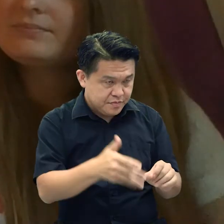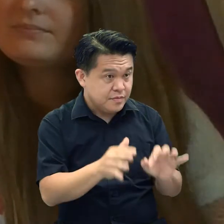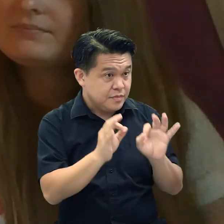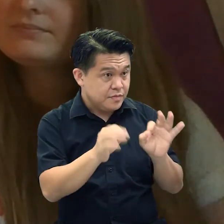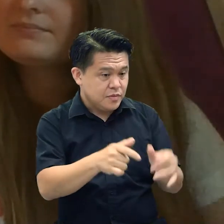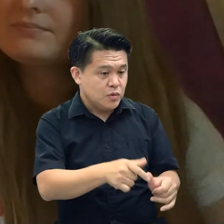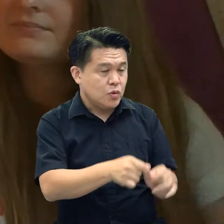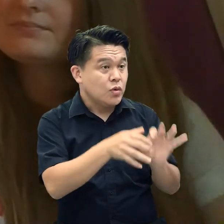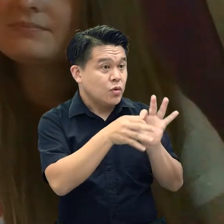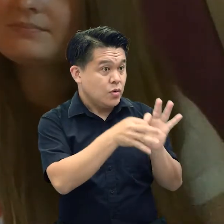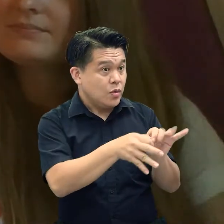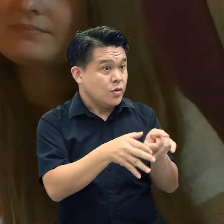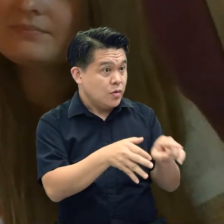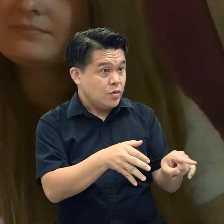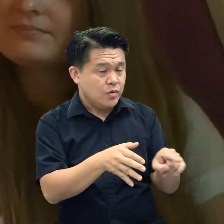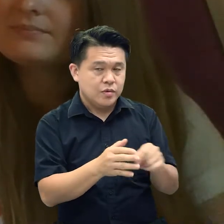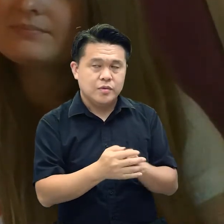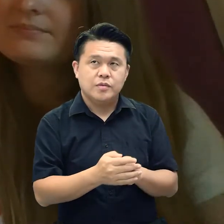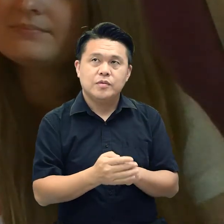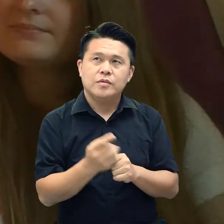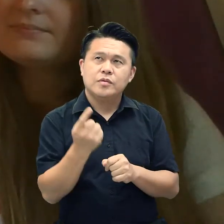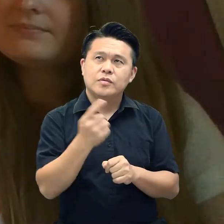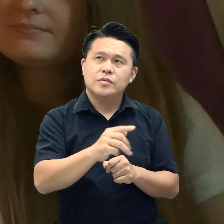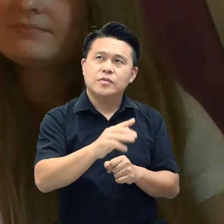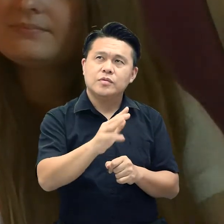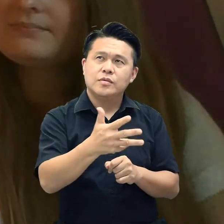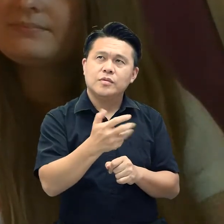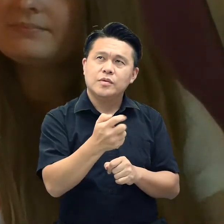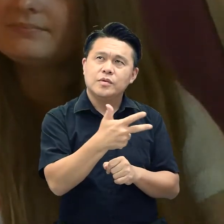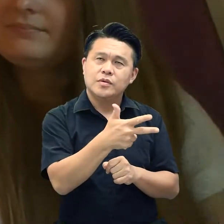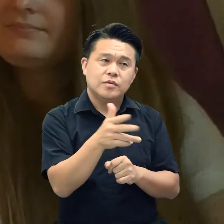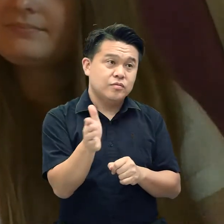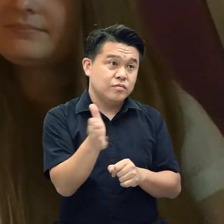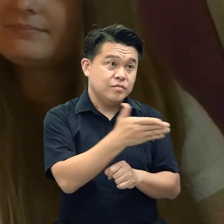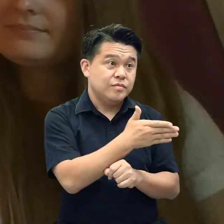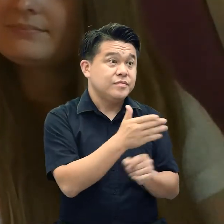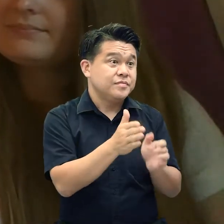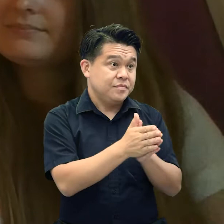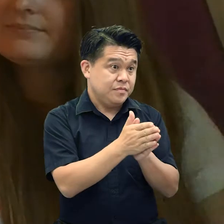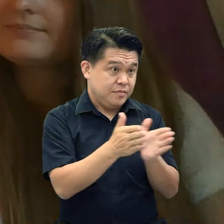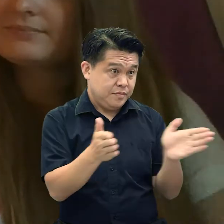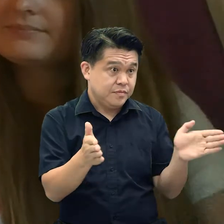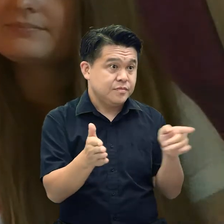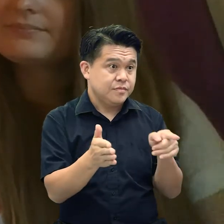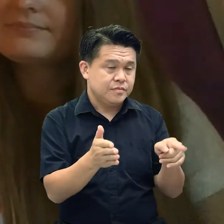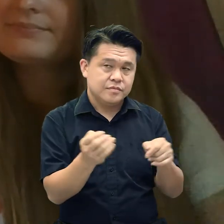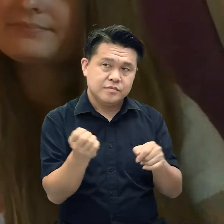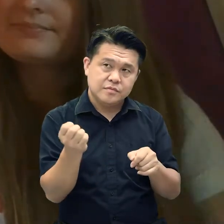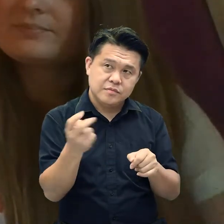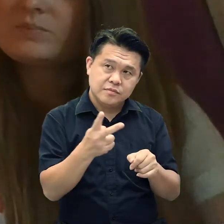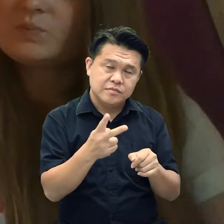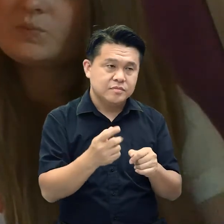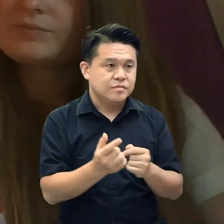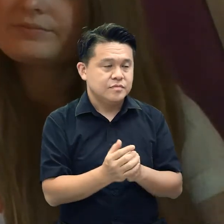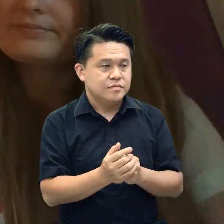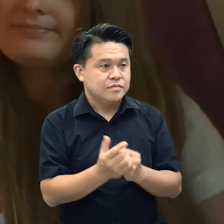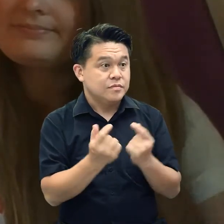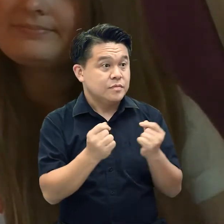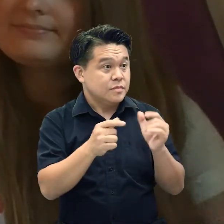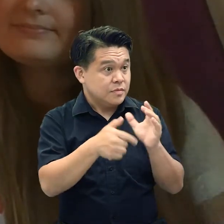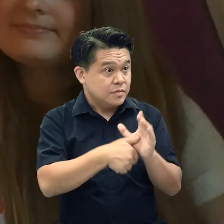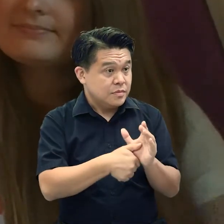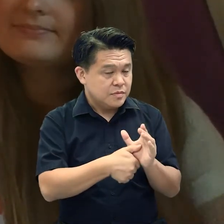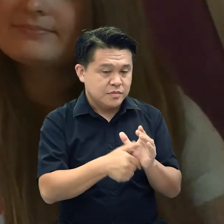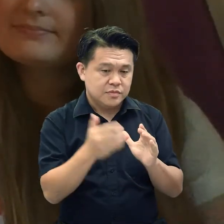of the anti-discrimination laws is included in employment, which is since 87, and then also